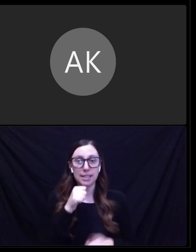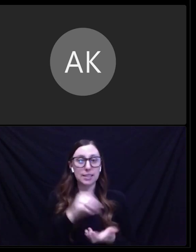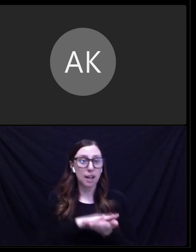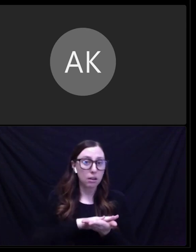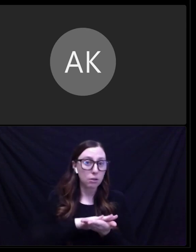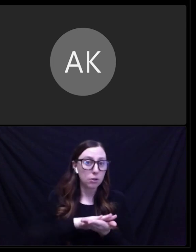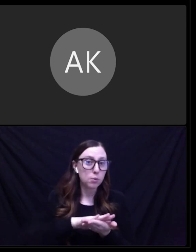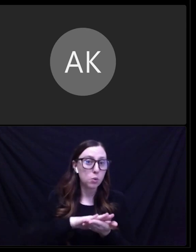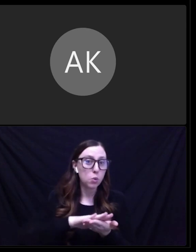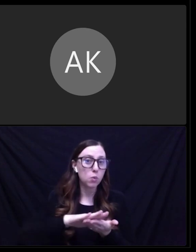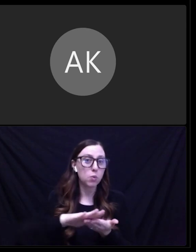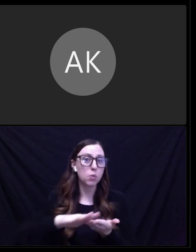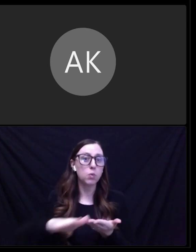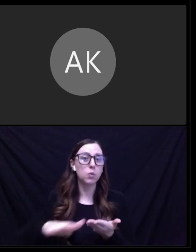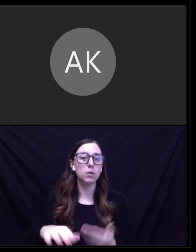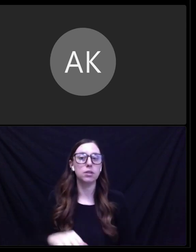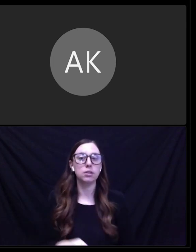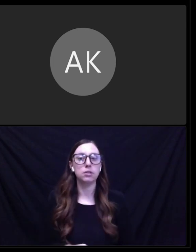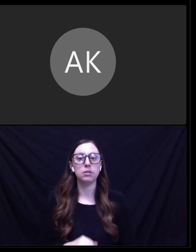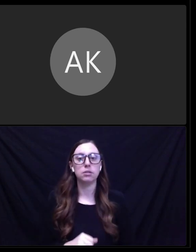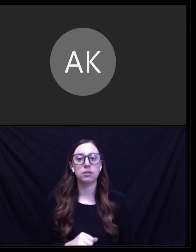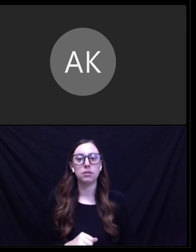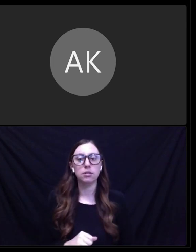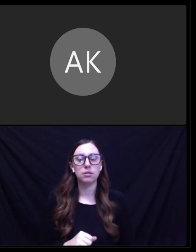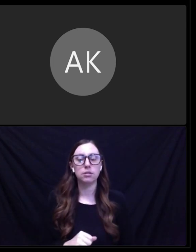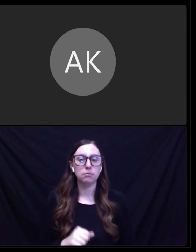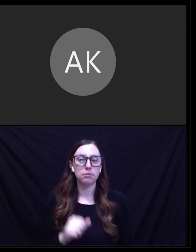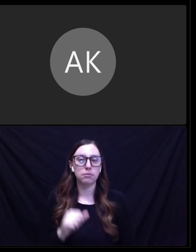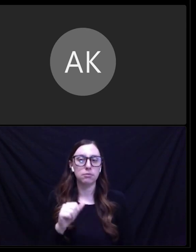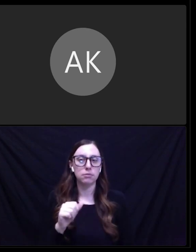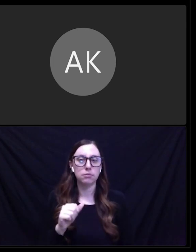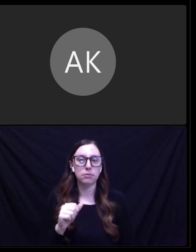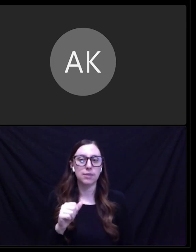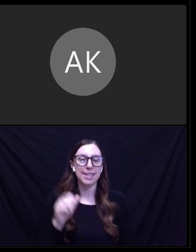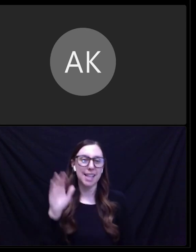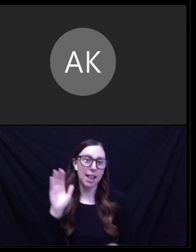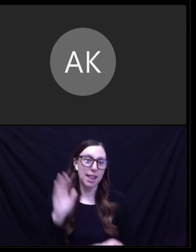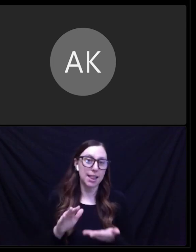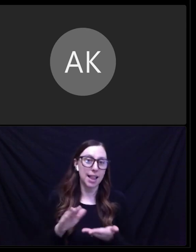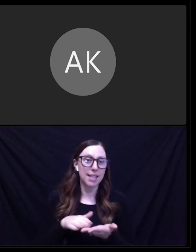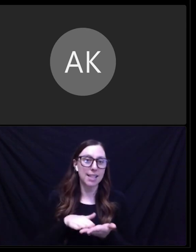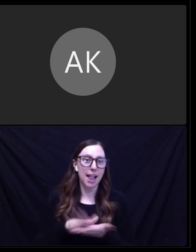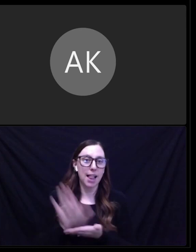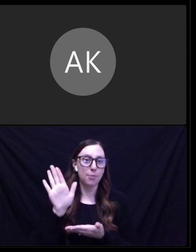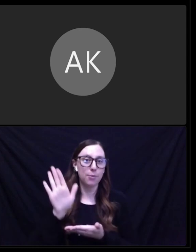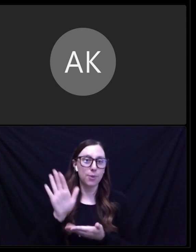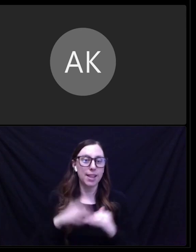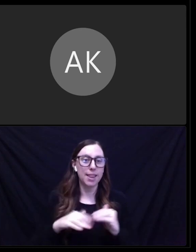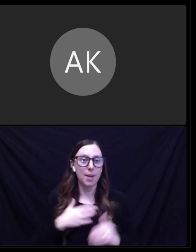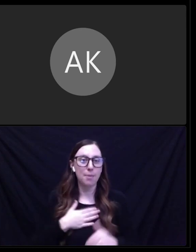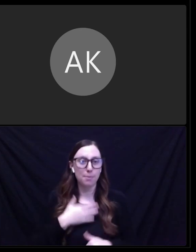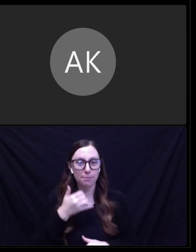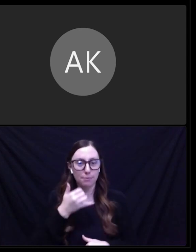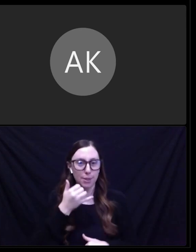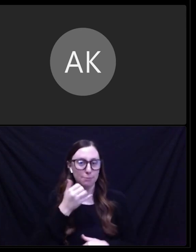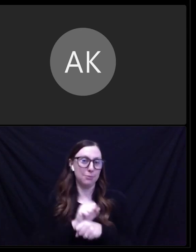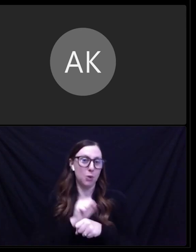I'm not going to say it's non-slip, but it's certainly less slippery than my work iPhone or my personal cell phone.